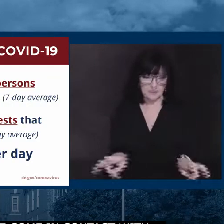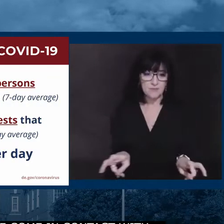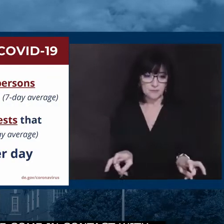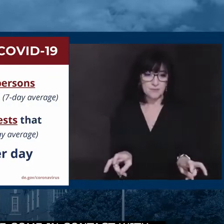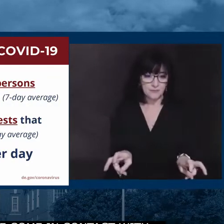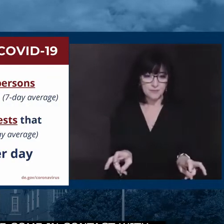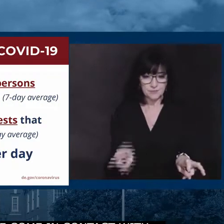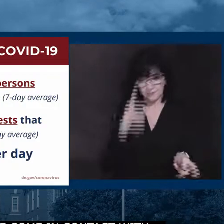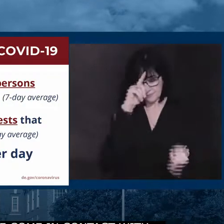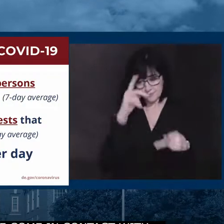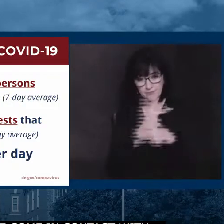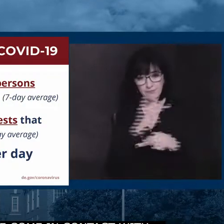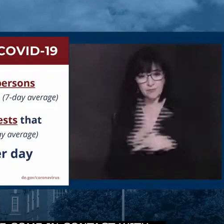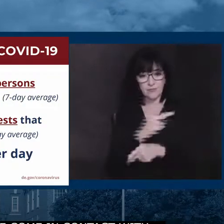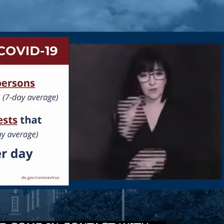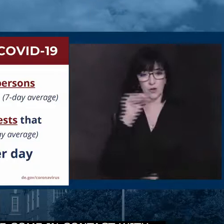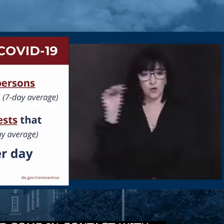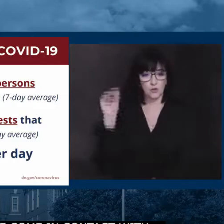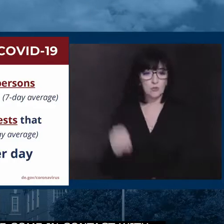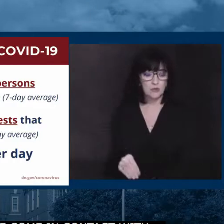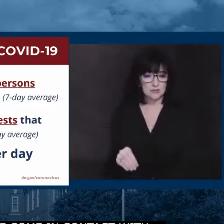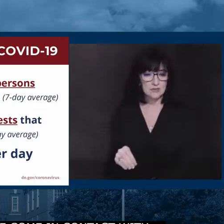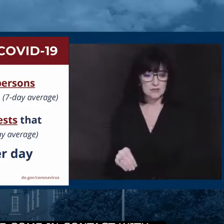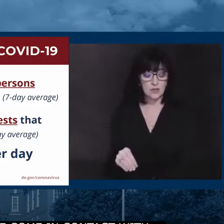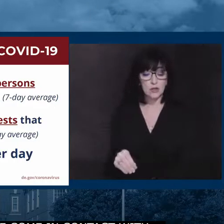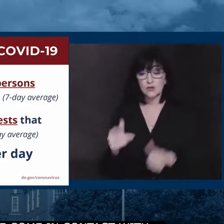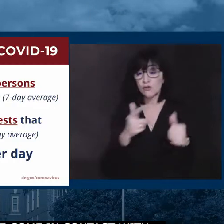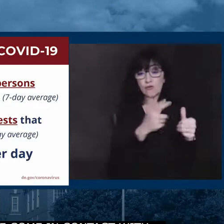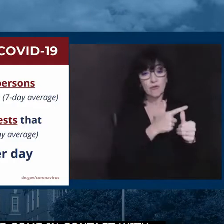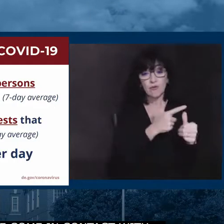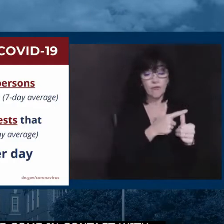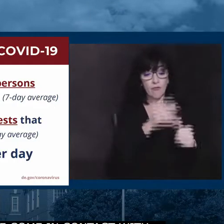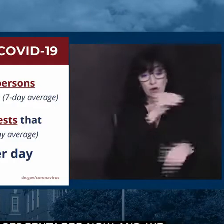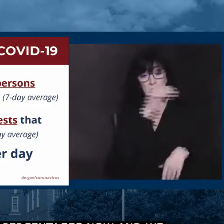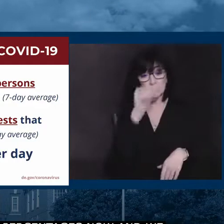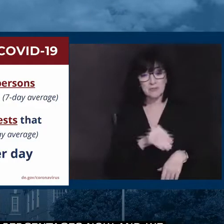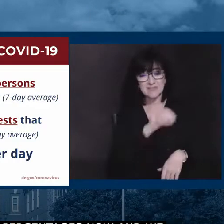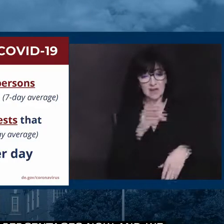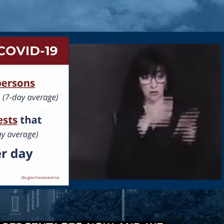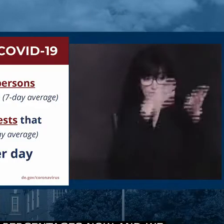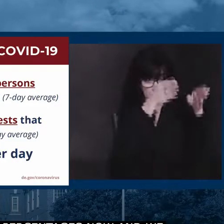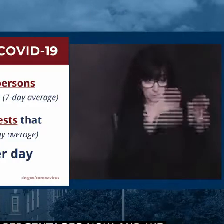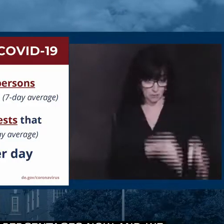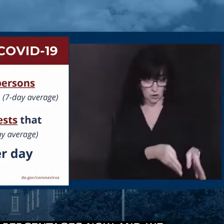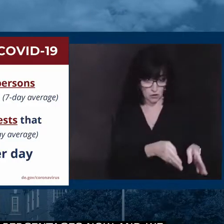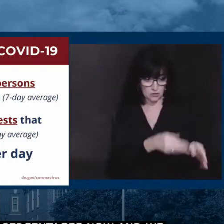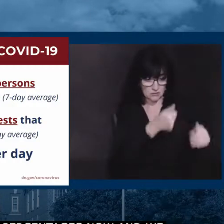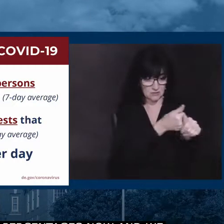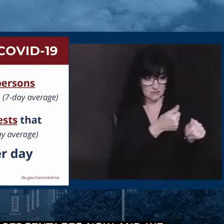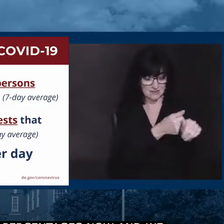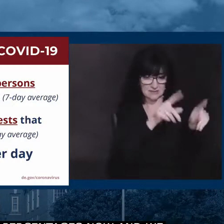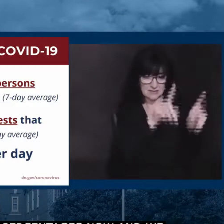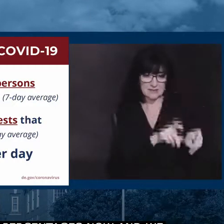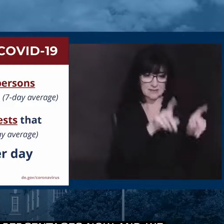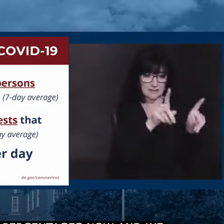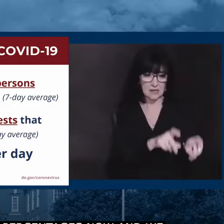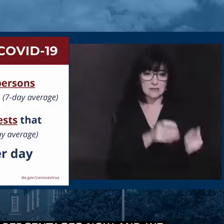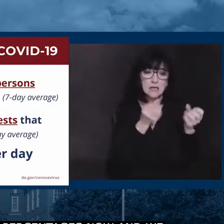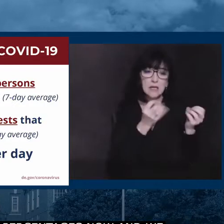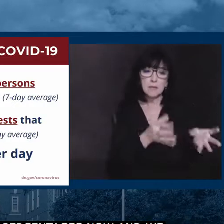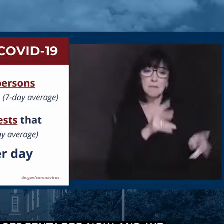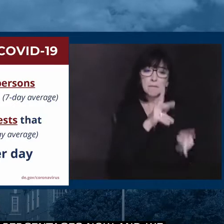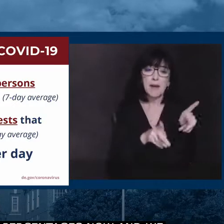administered that are positive. First, we have a calculation of the percentage of persons. So many people in our state have